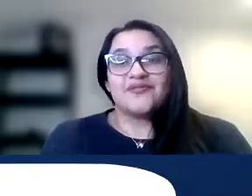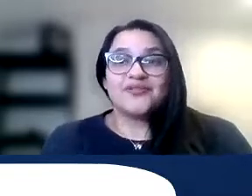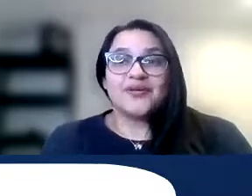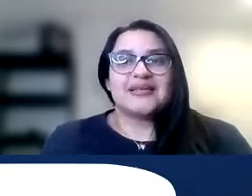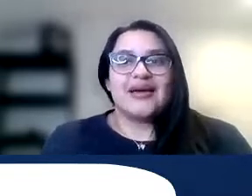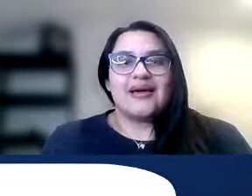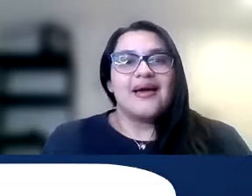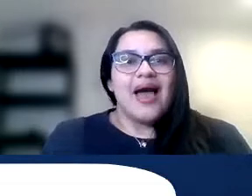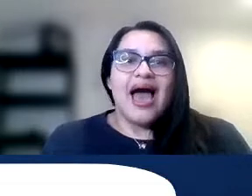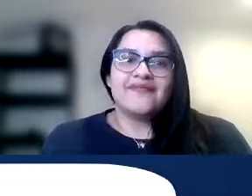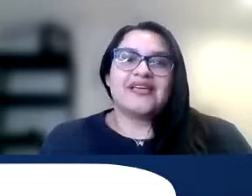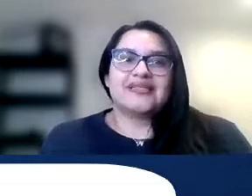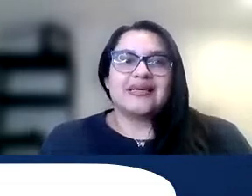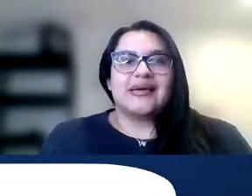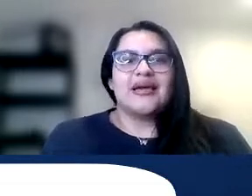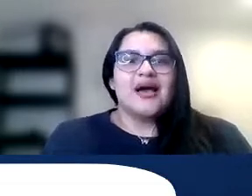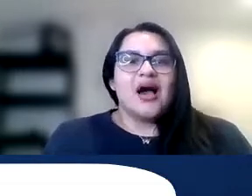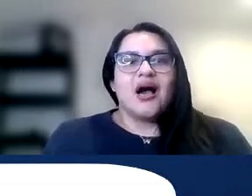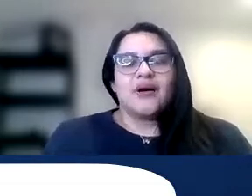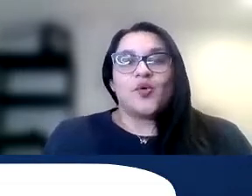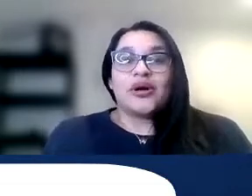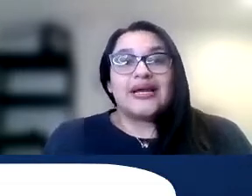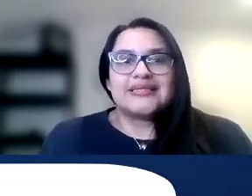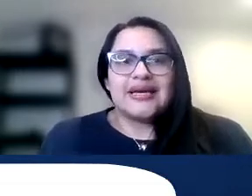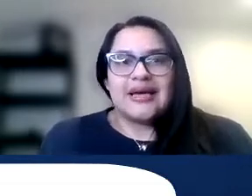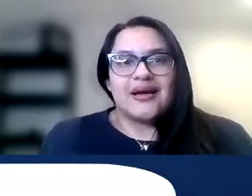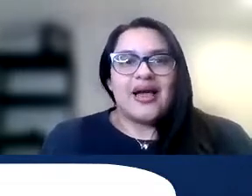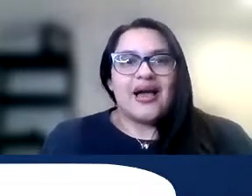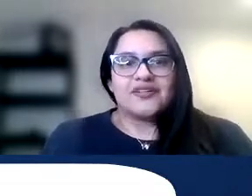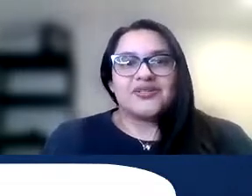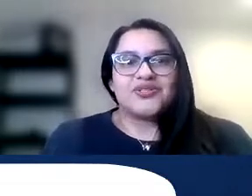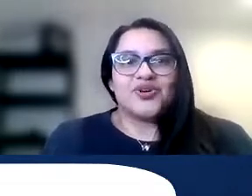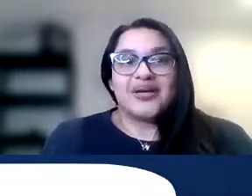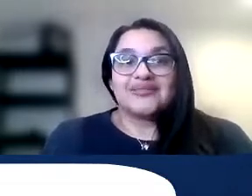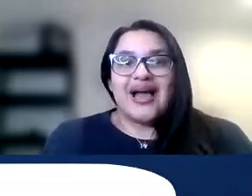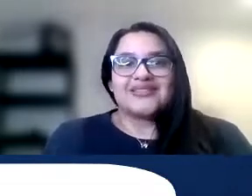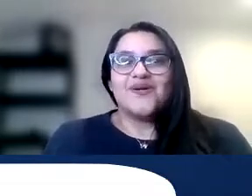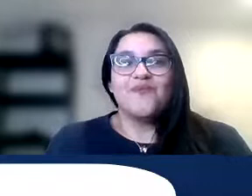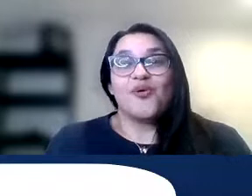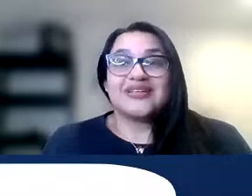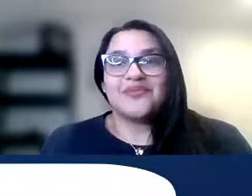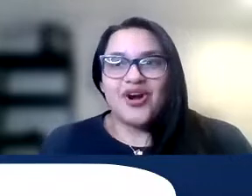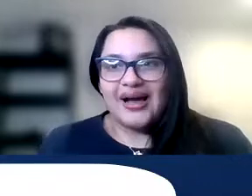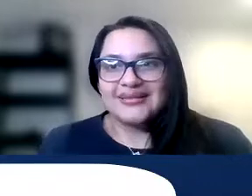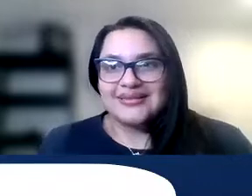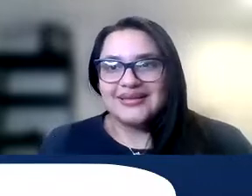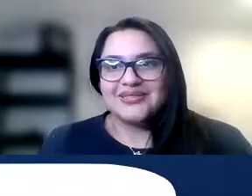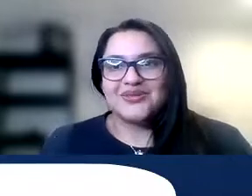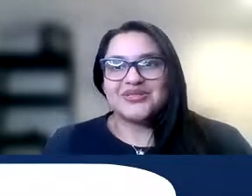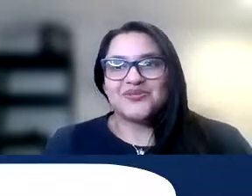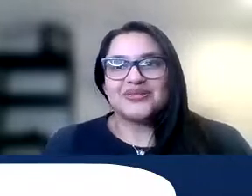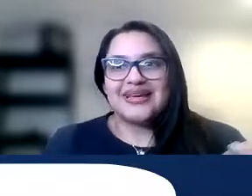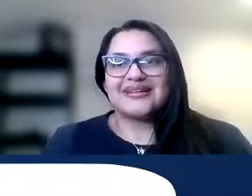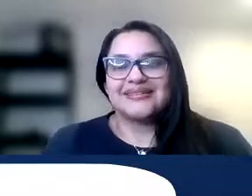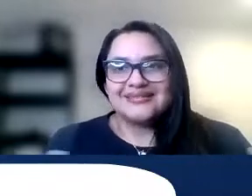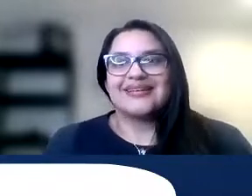grassroots fundraising, advocacy, organizing efforts to ensure we elect more Democrats. And so this